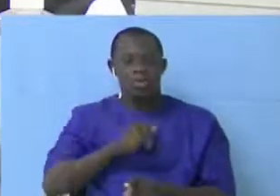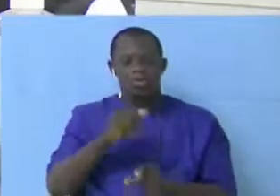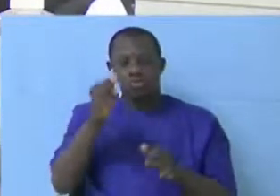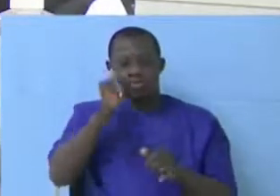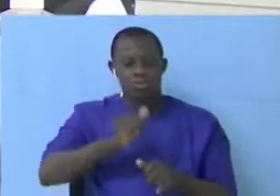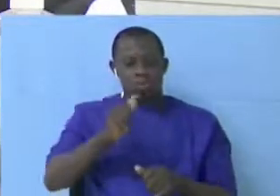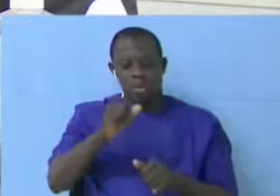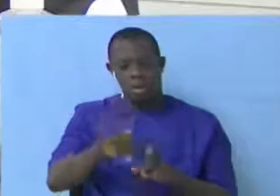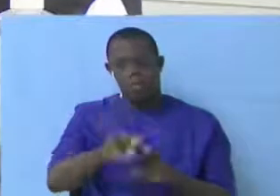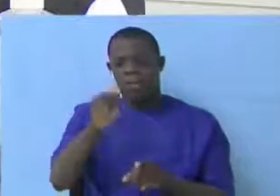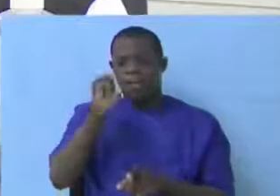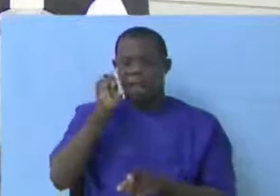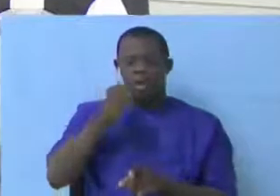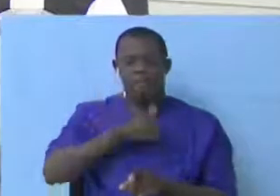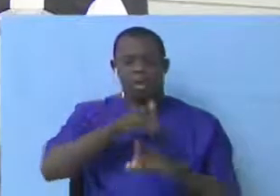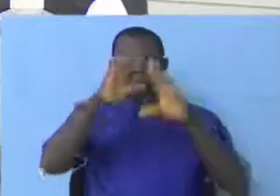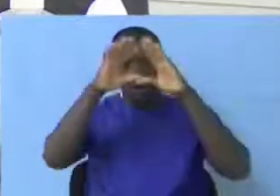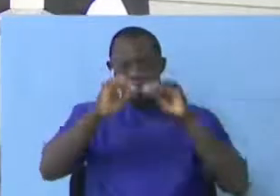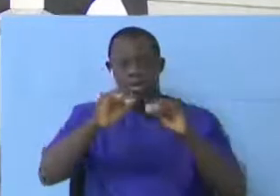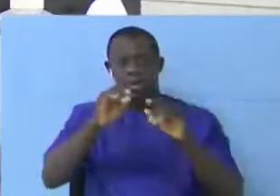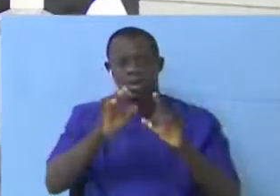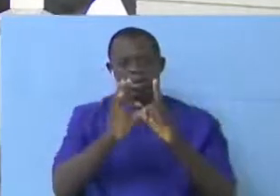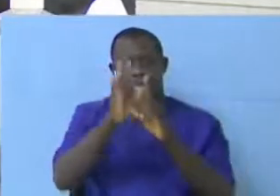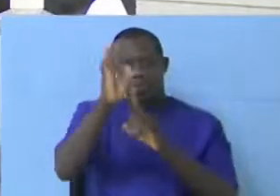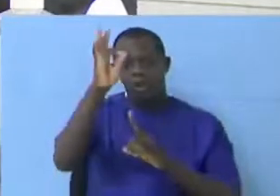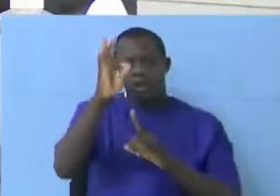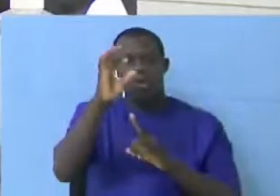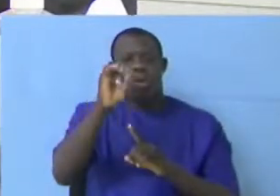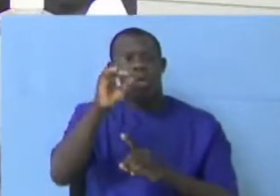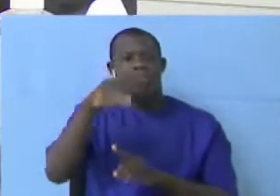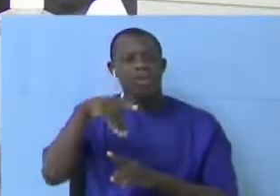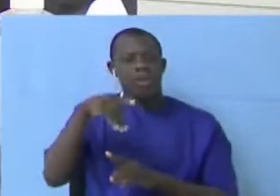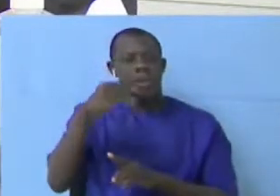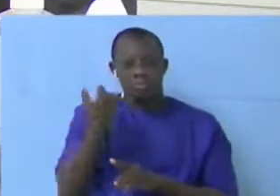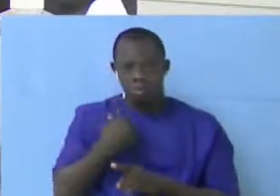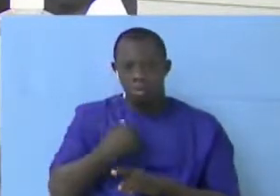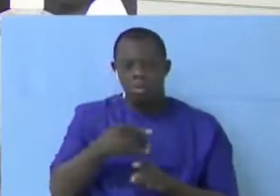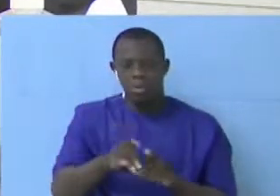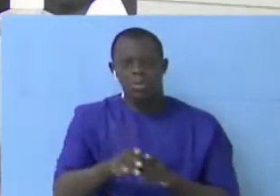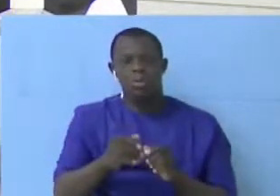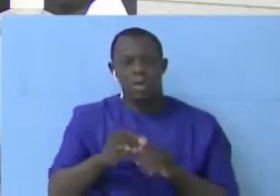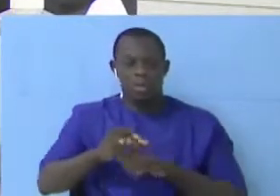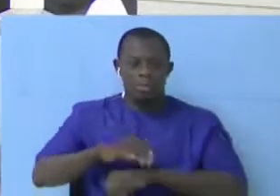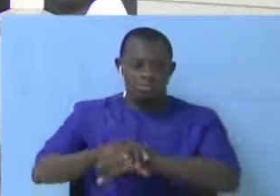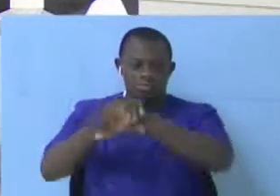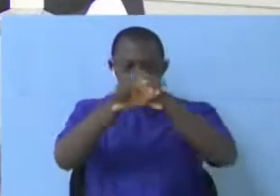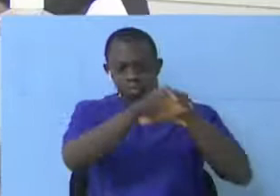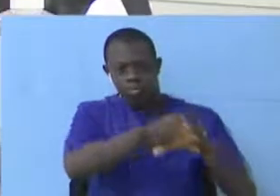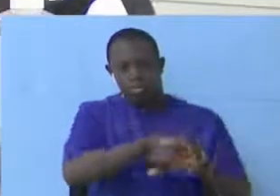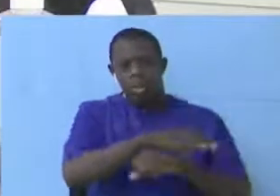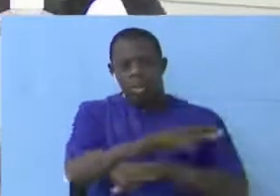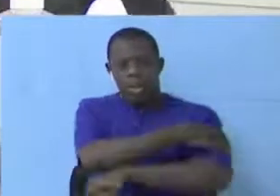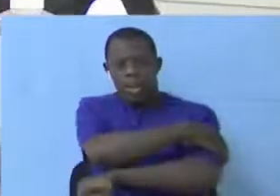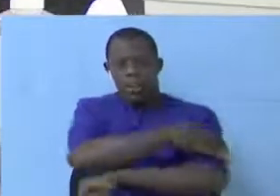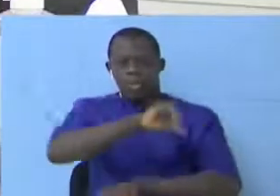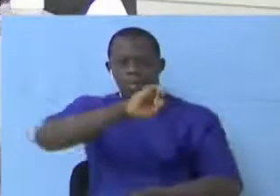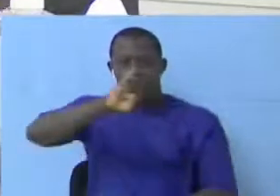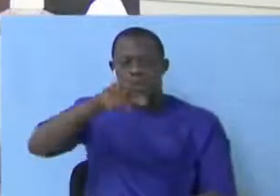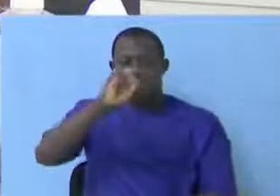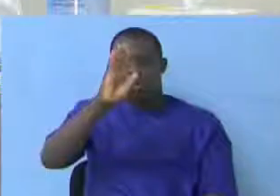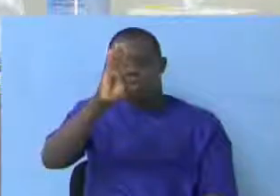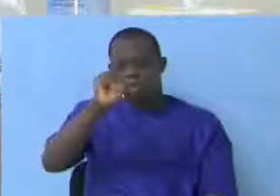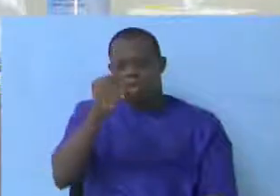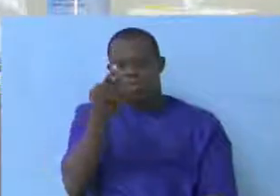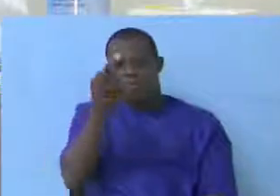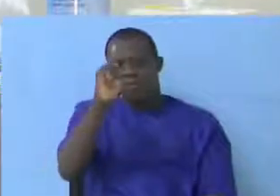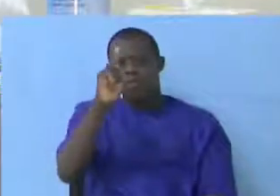the special operation people brought Captain Joe first. Special operation Captain.